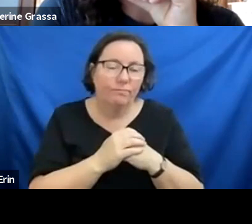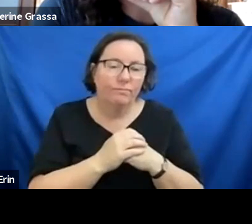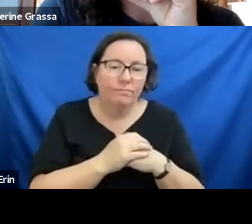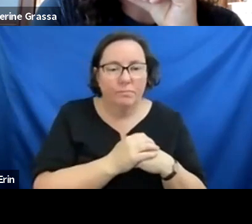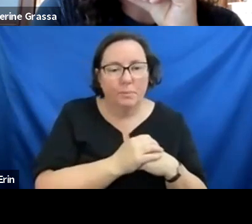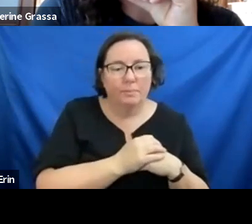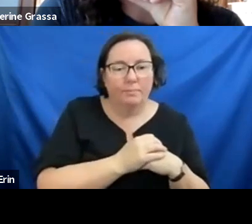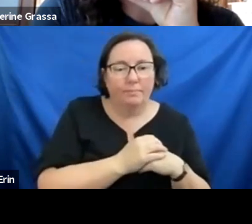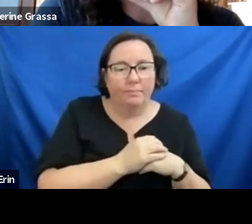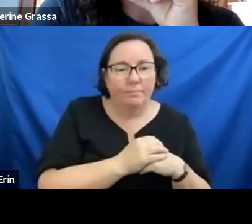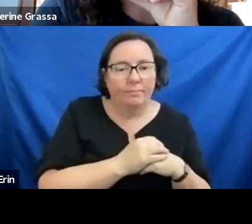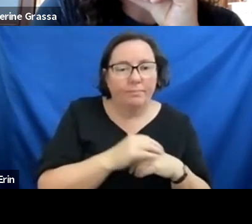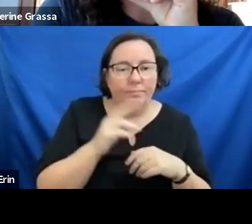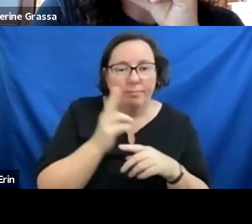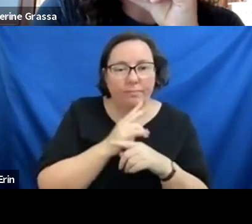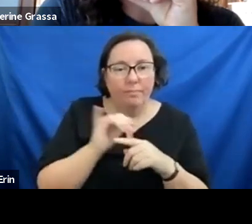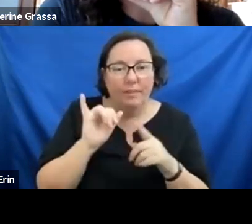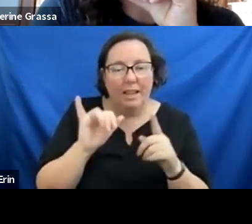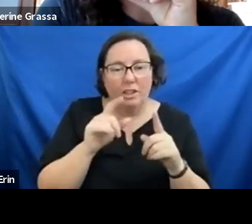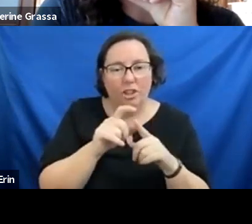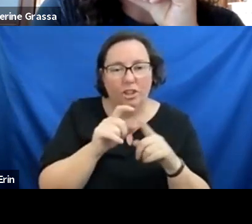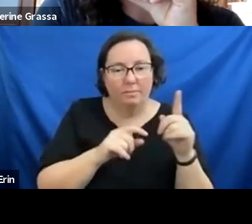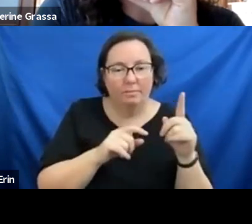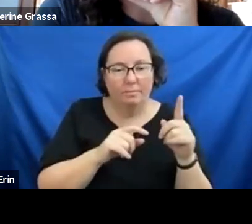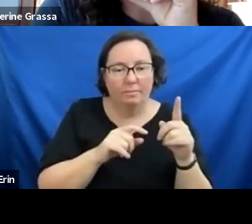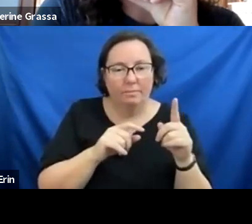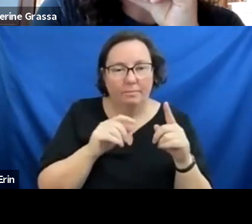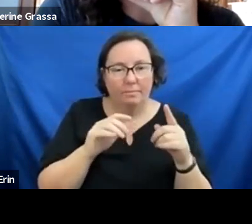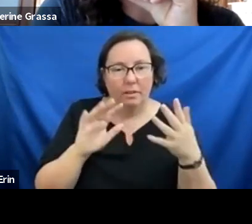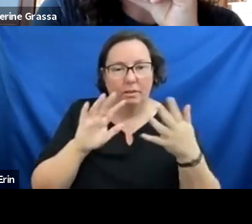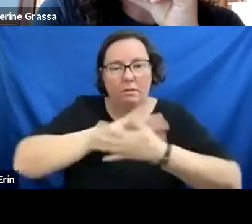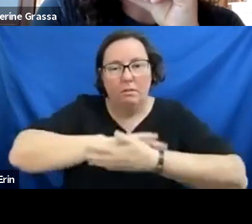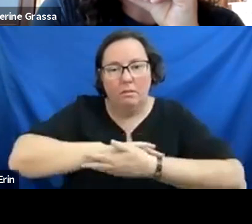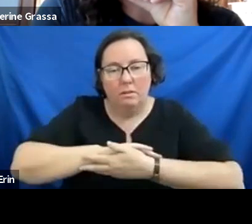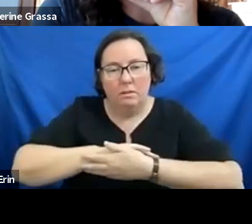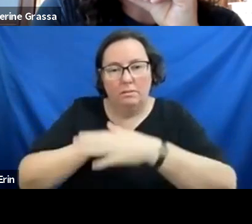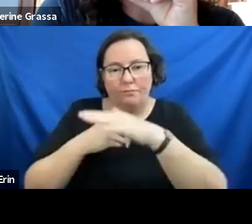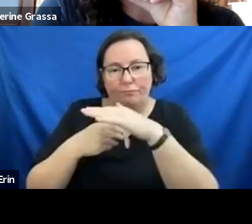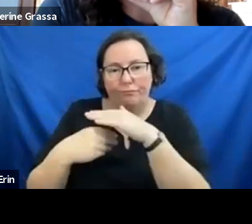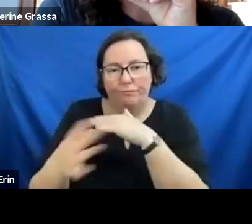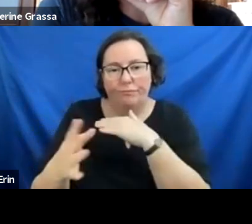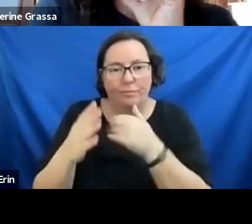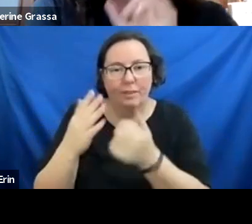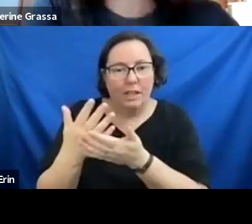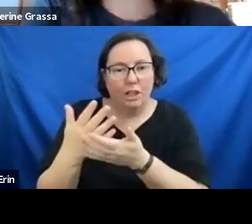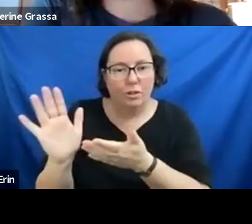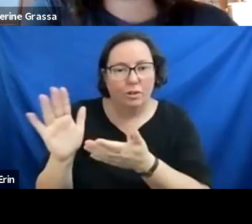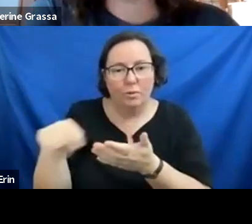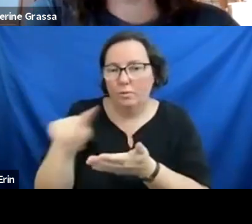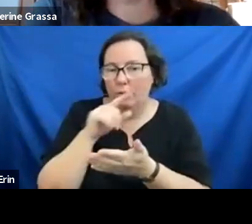and are using that term just as a veiled way of excluding